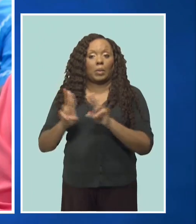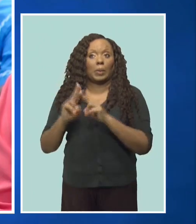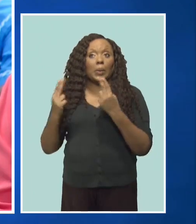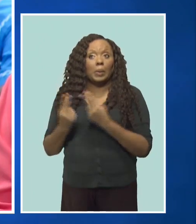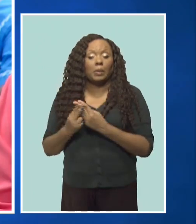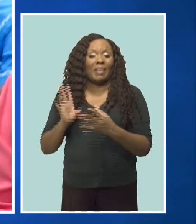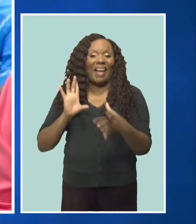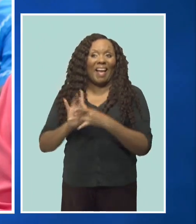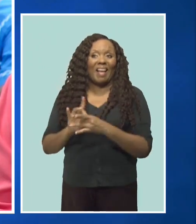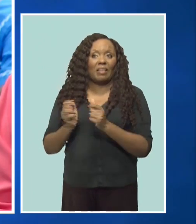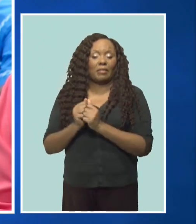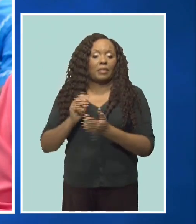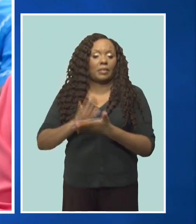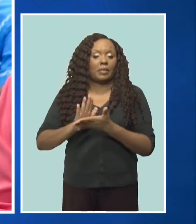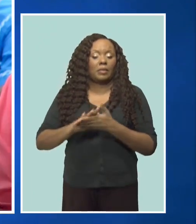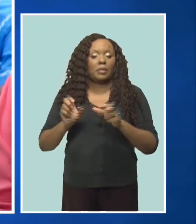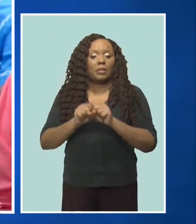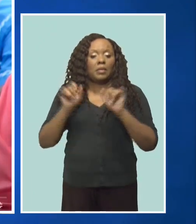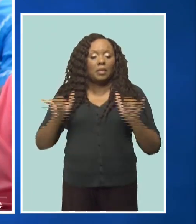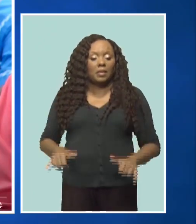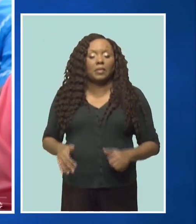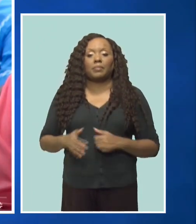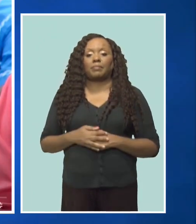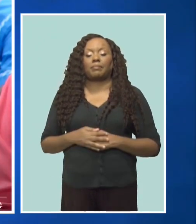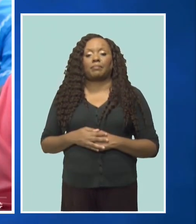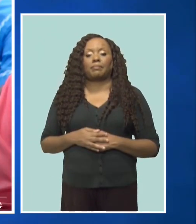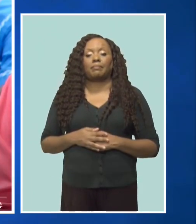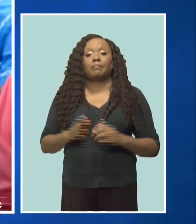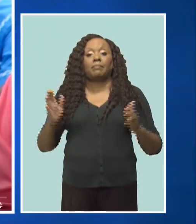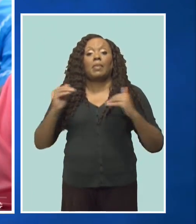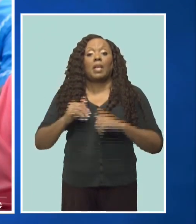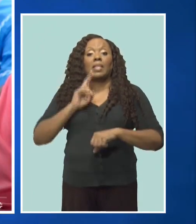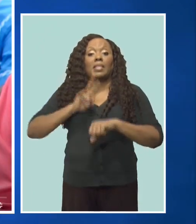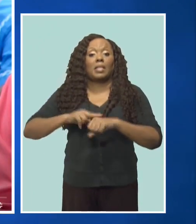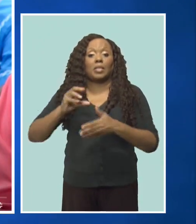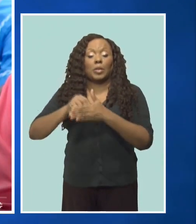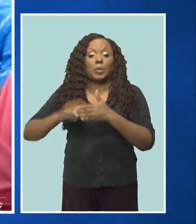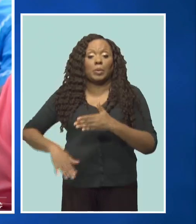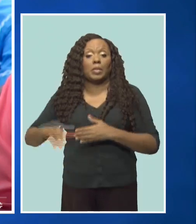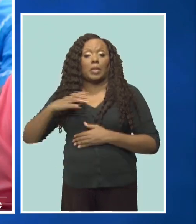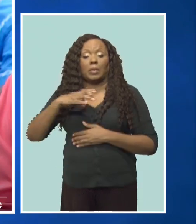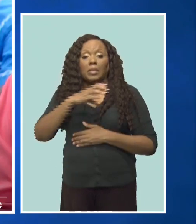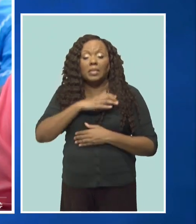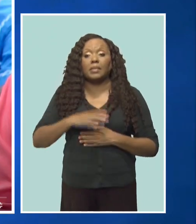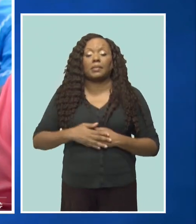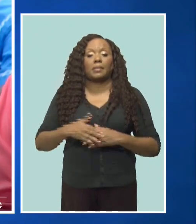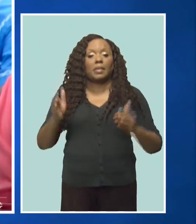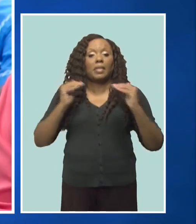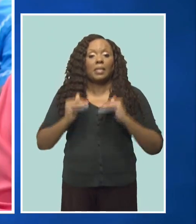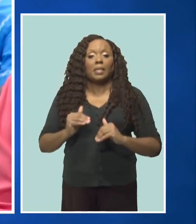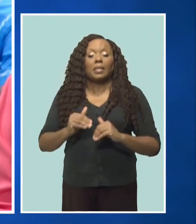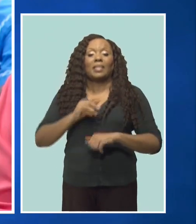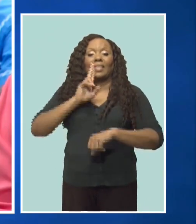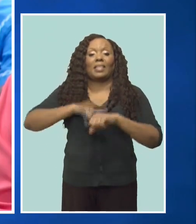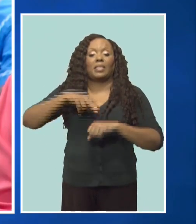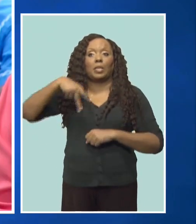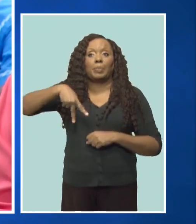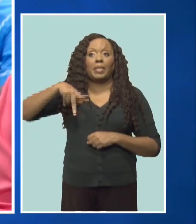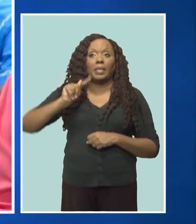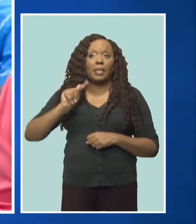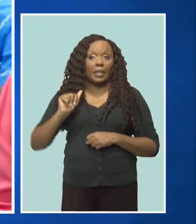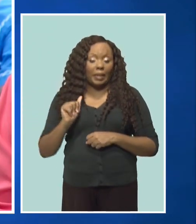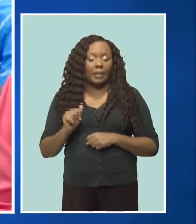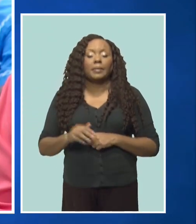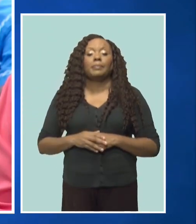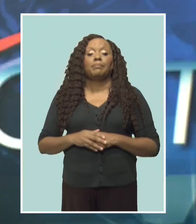school system, our National Student Council, our National Parent Teachers Association, and of course the Ministry